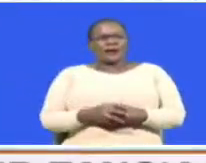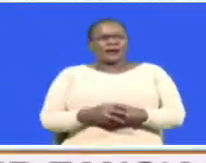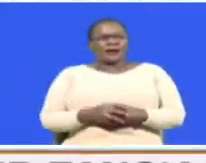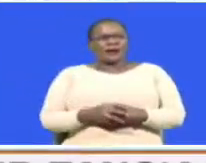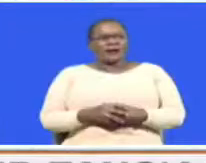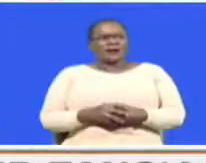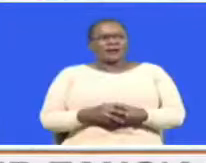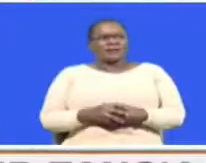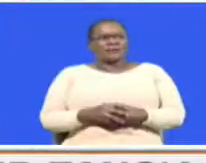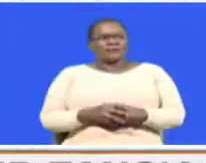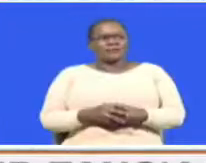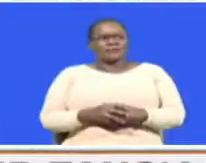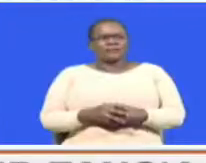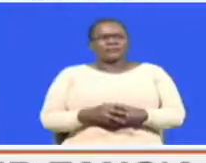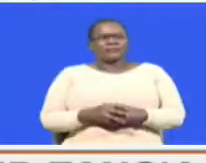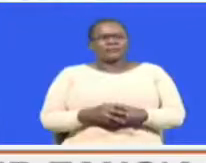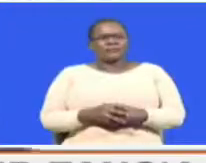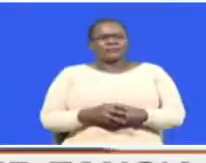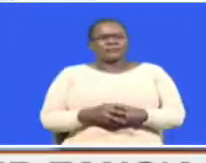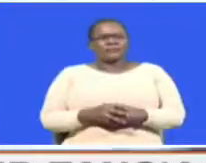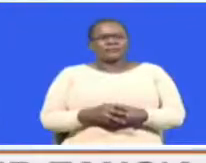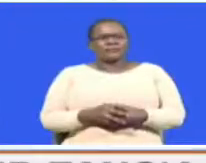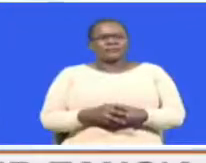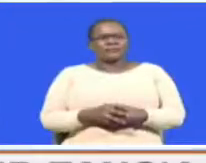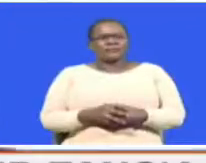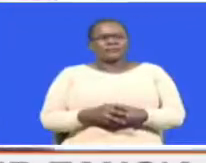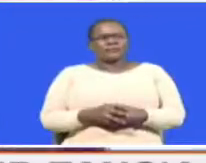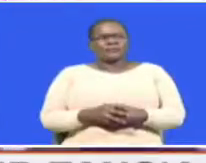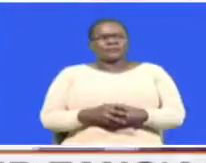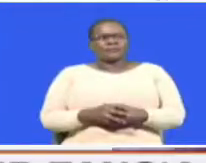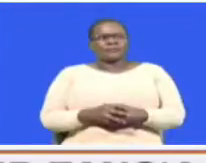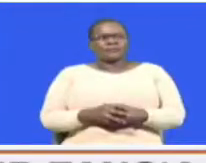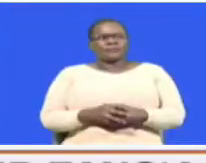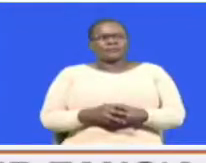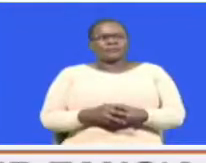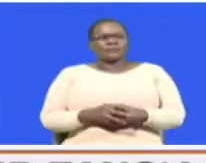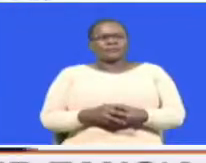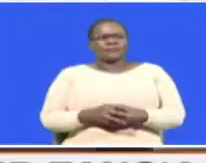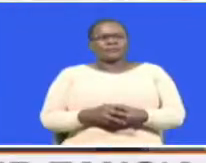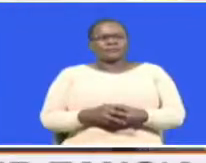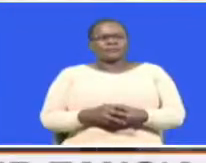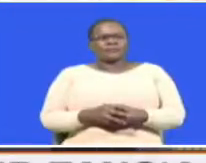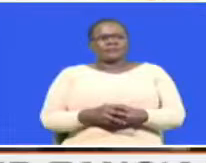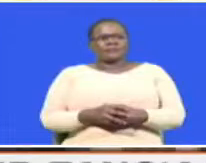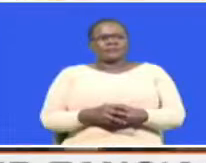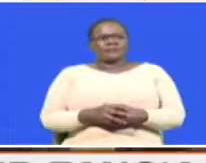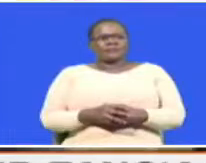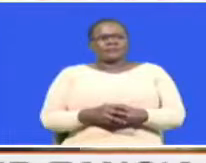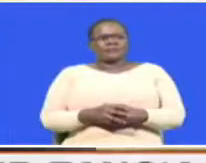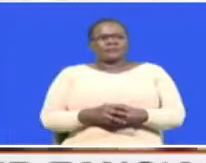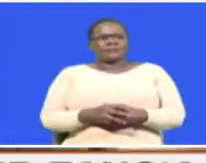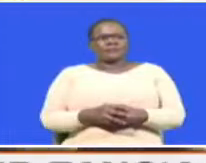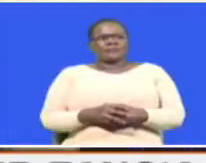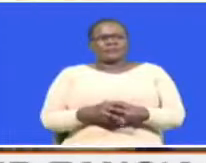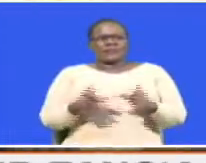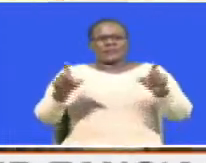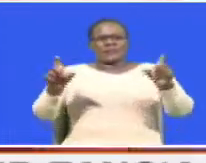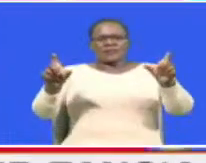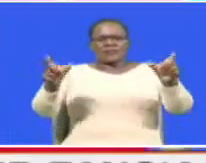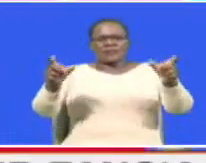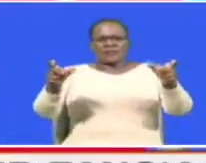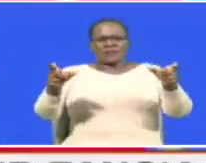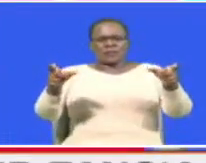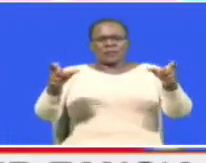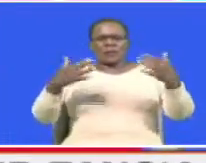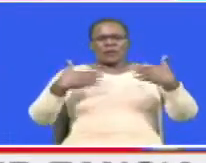Sayare FM, ladies and gentlemen, your applause. From favorite radio, as according to